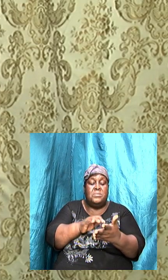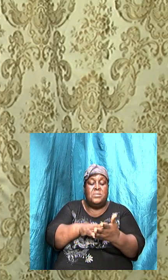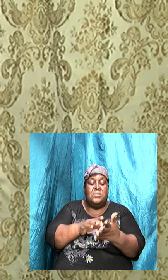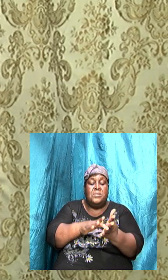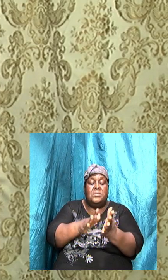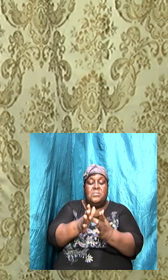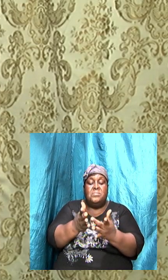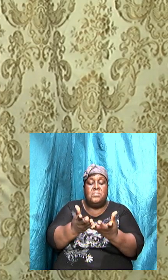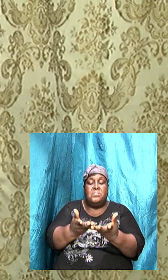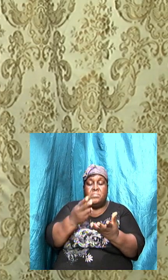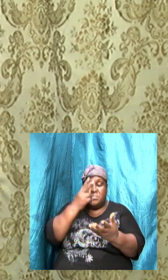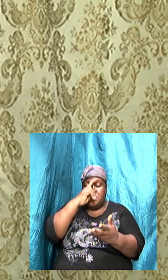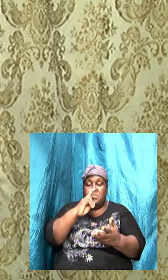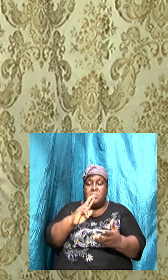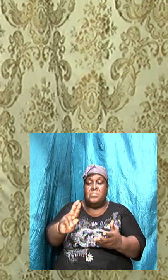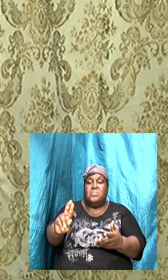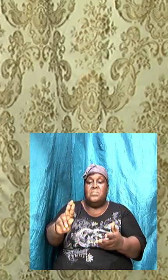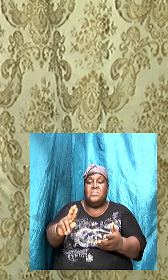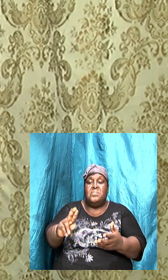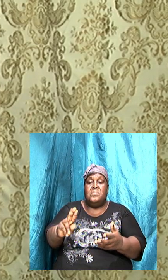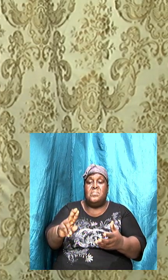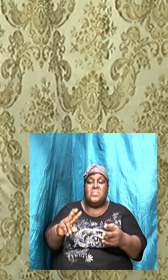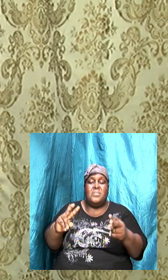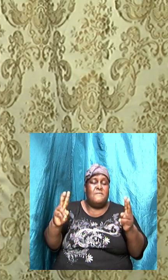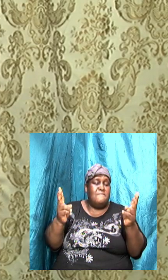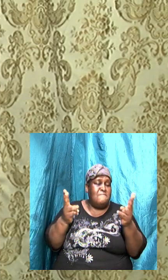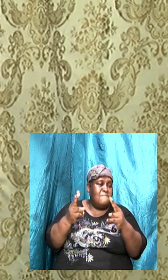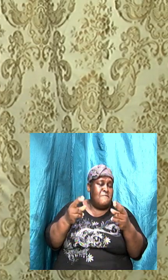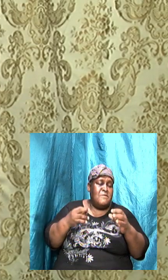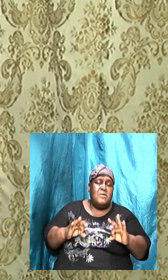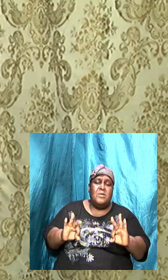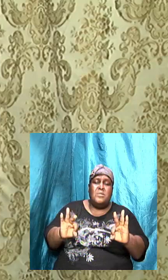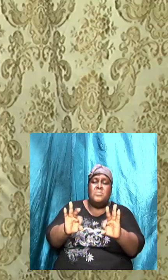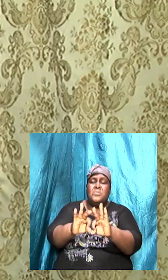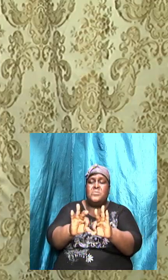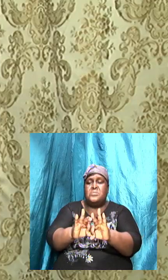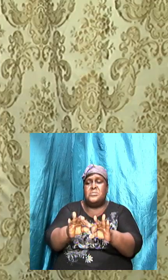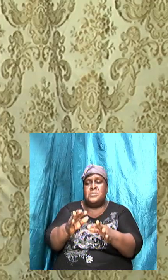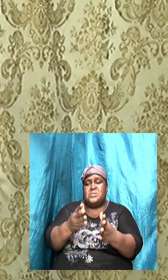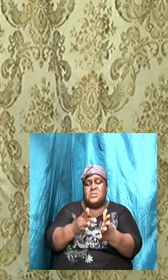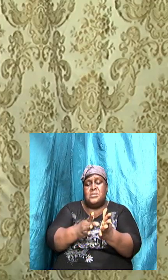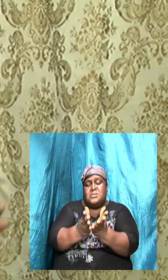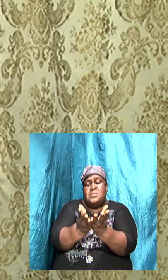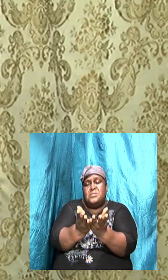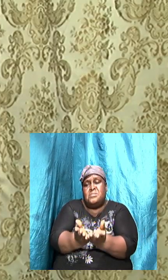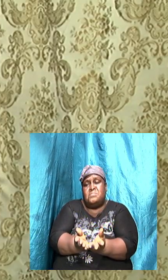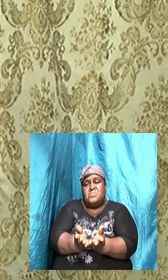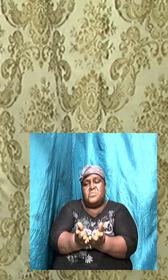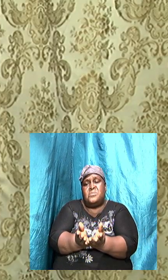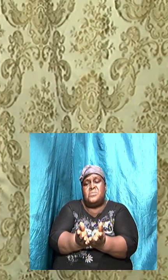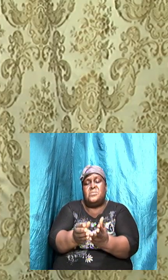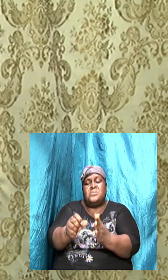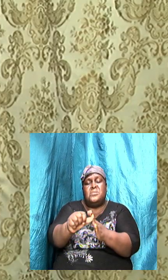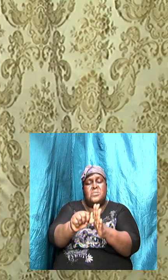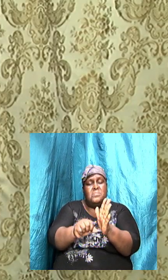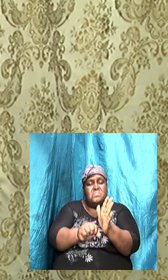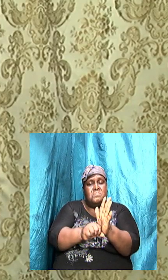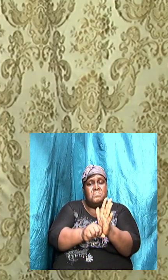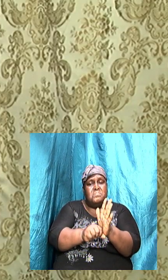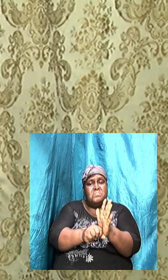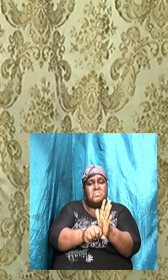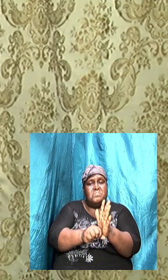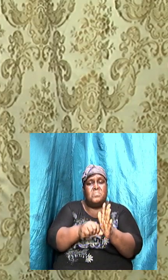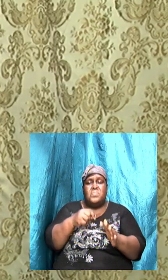of Revelation. It is a very important book in the canon of scriptures. It's the